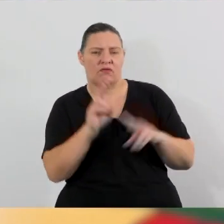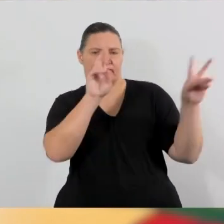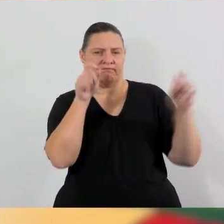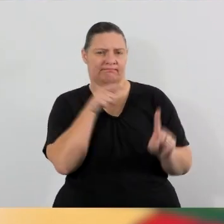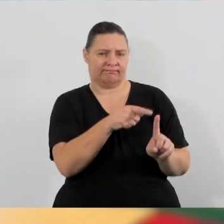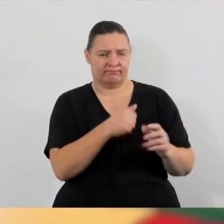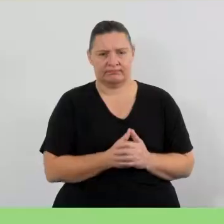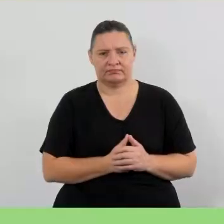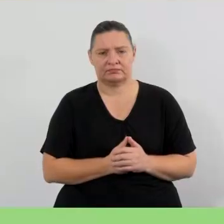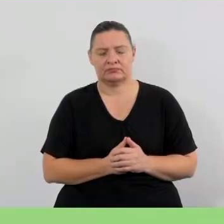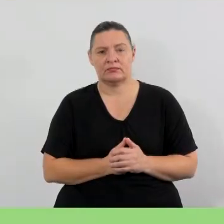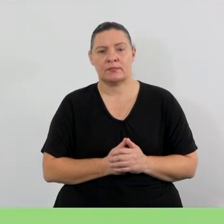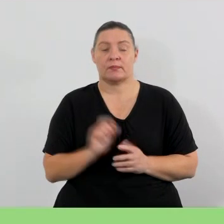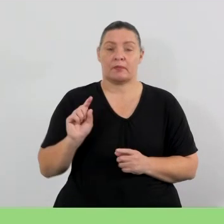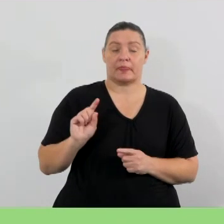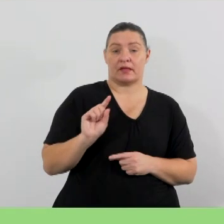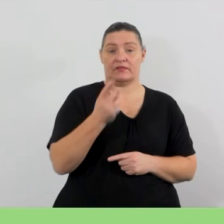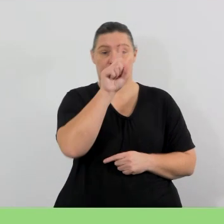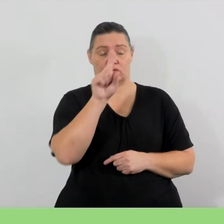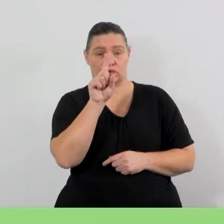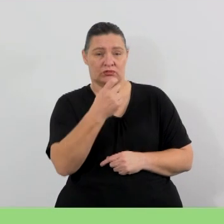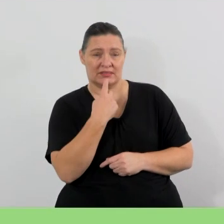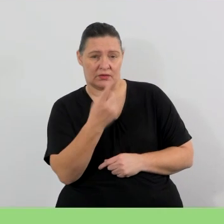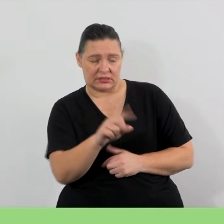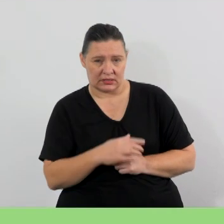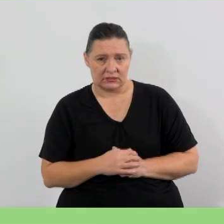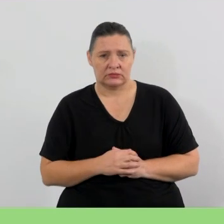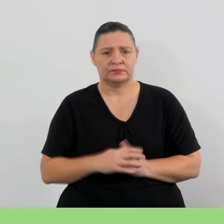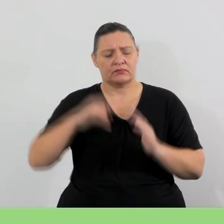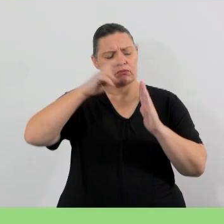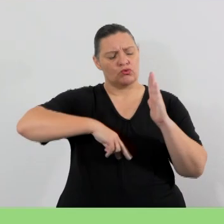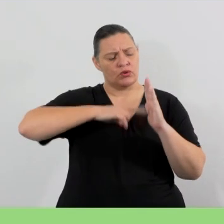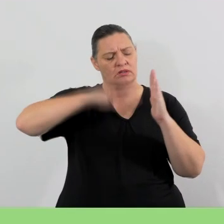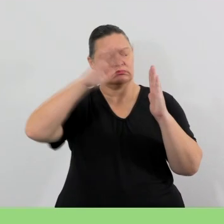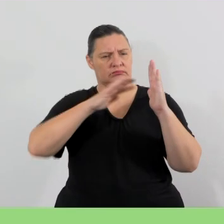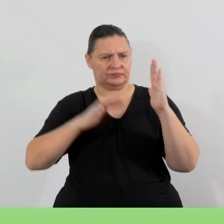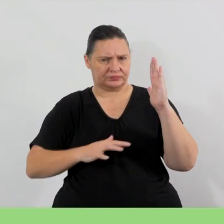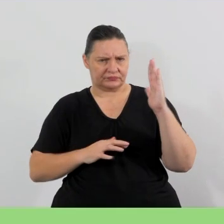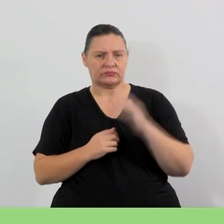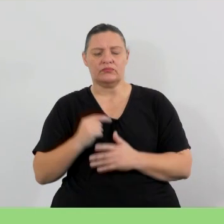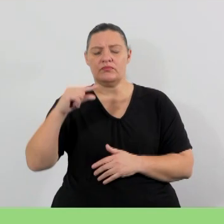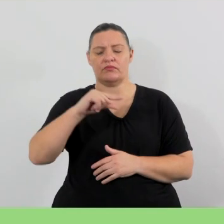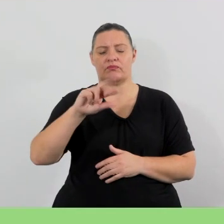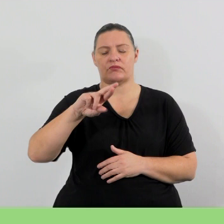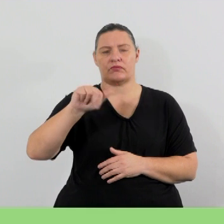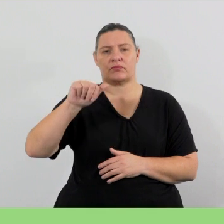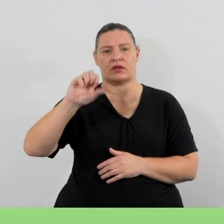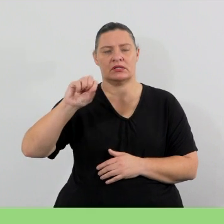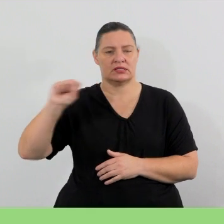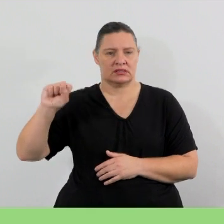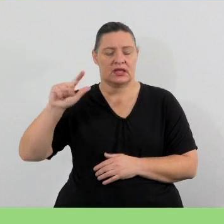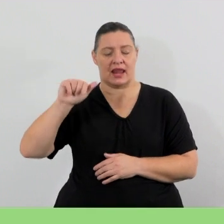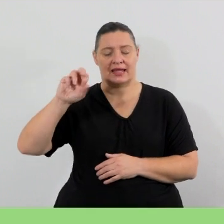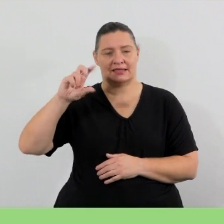this topic. Right, our first question says, read the passage on the grassland